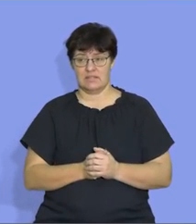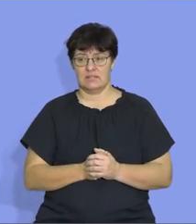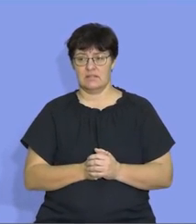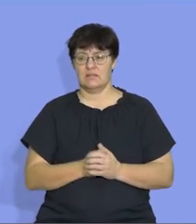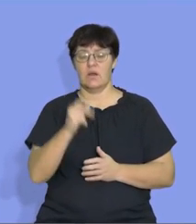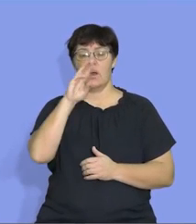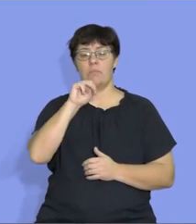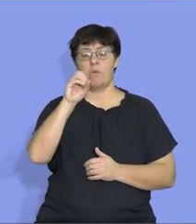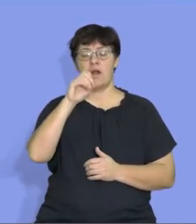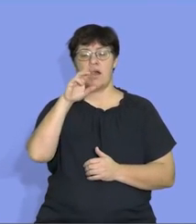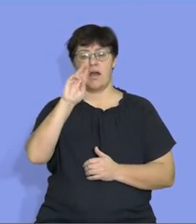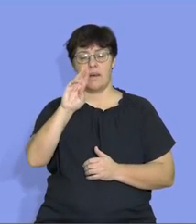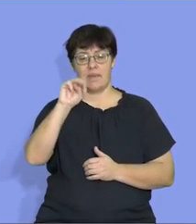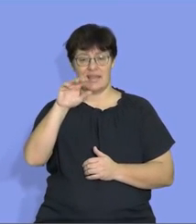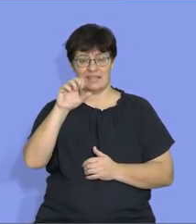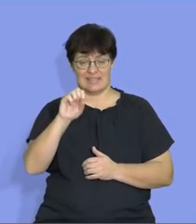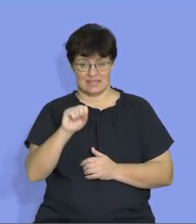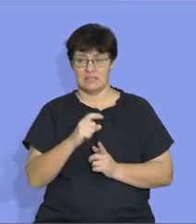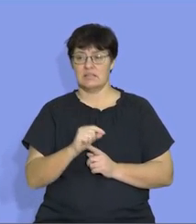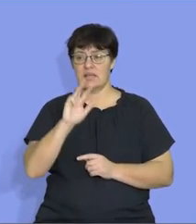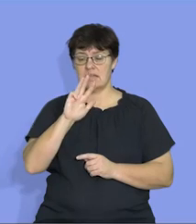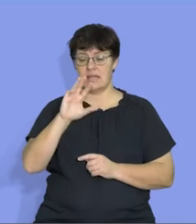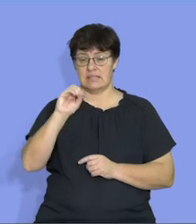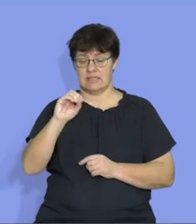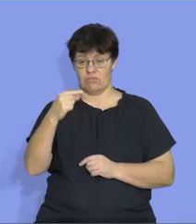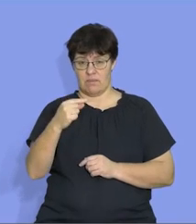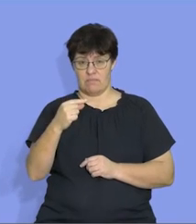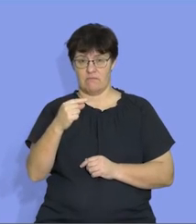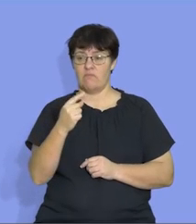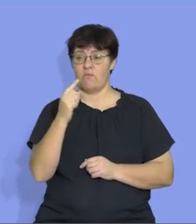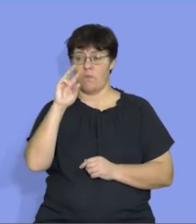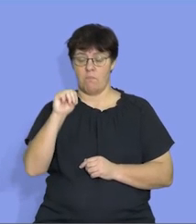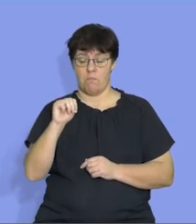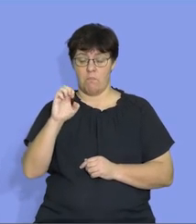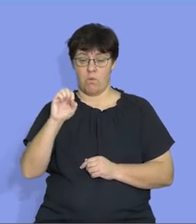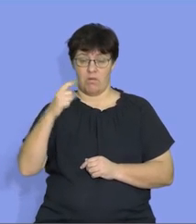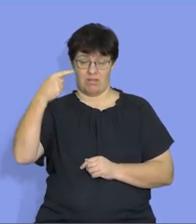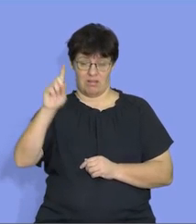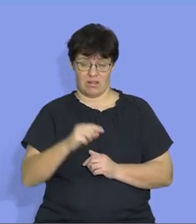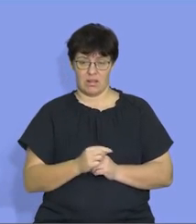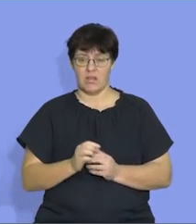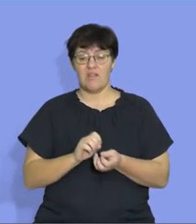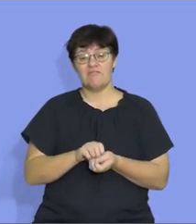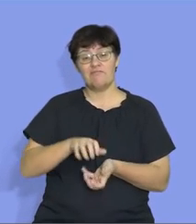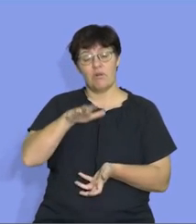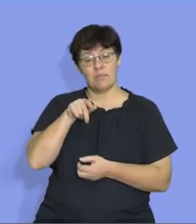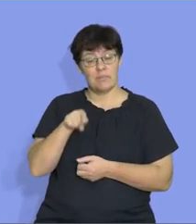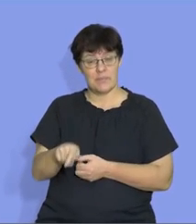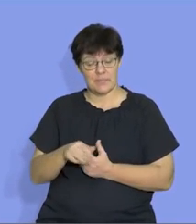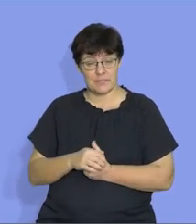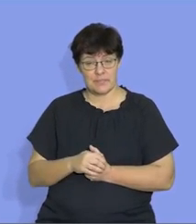the molar mass of oxalic acid? 90 grams per mole, right? And then the volume of the